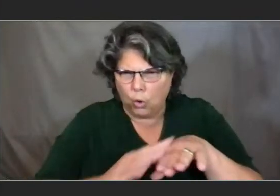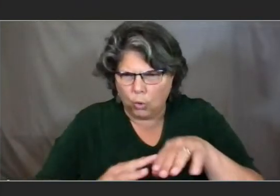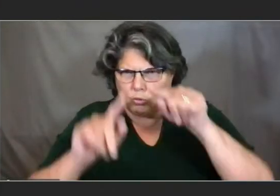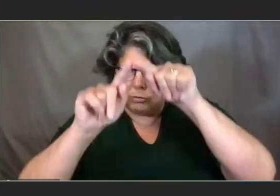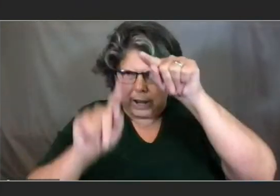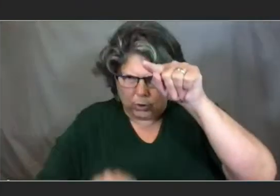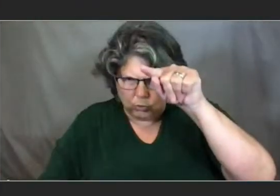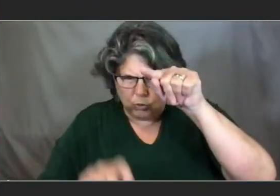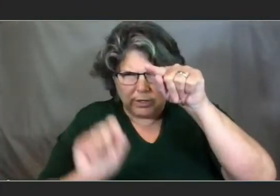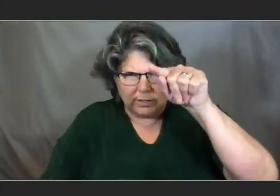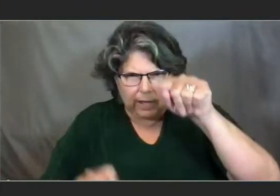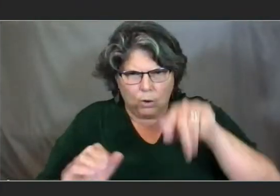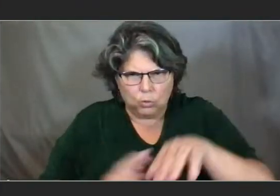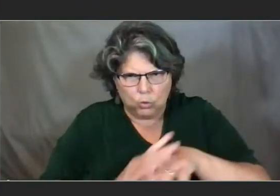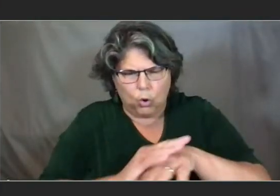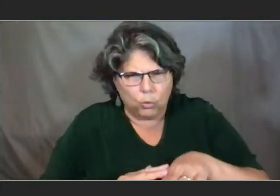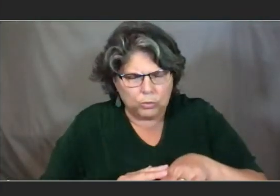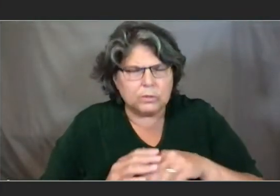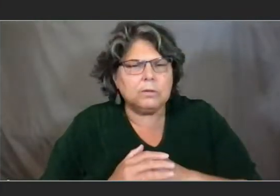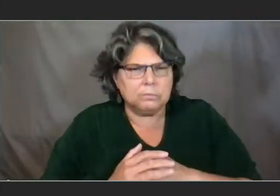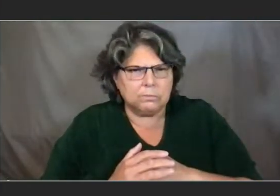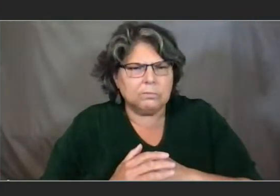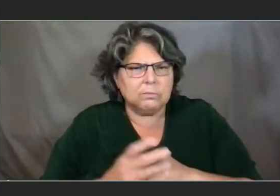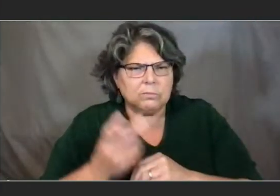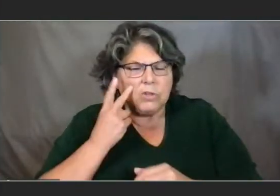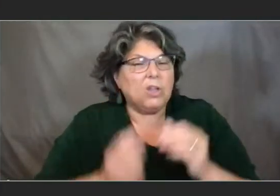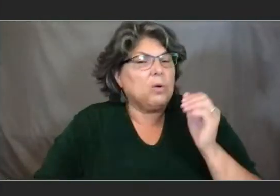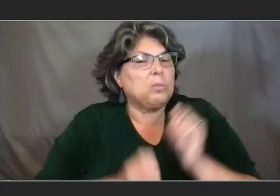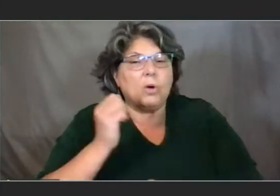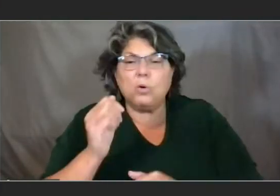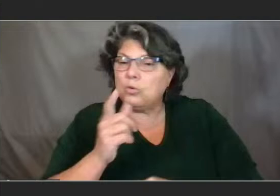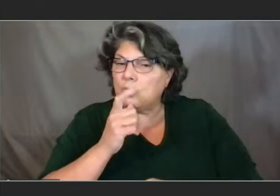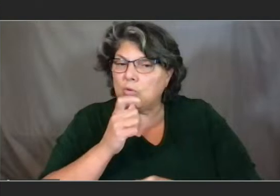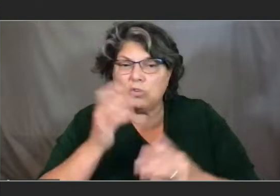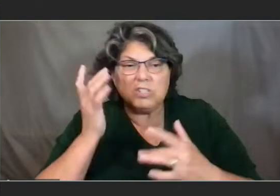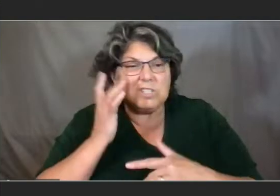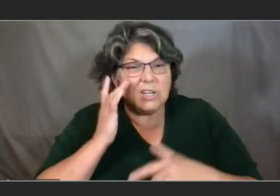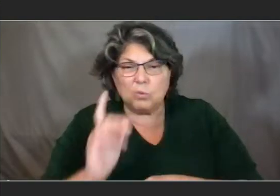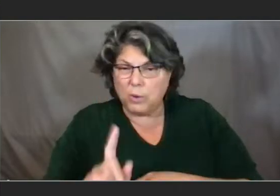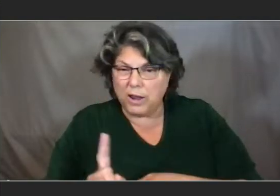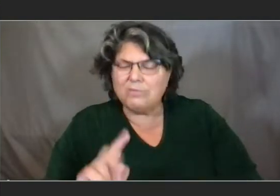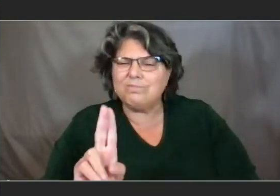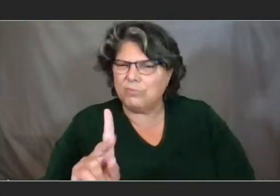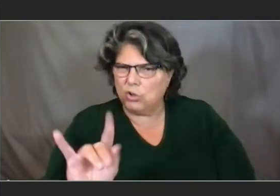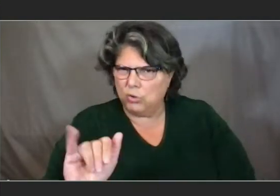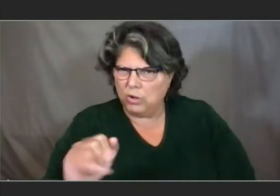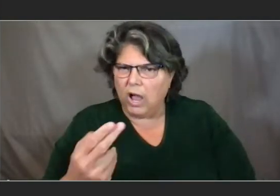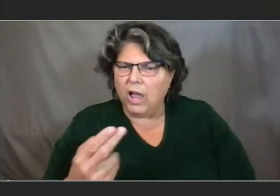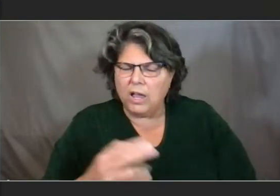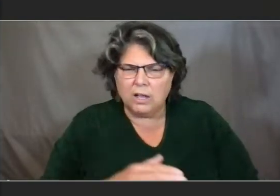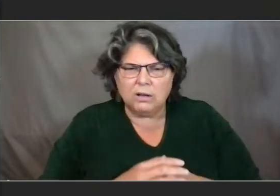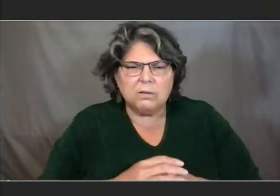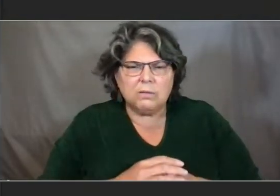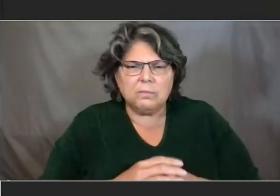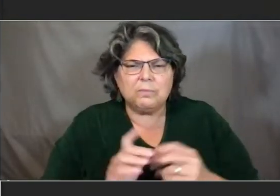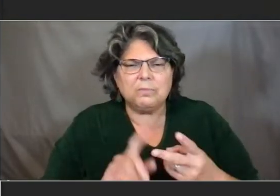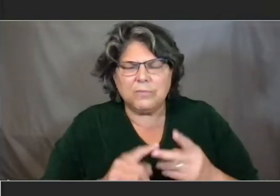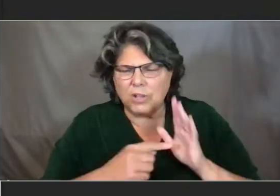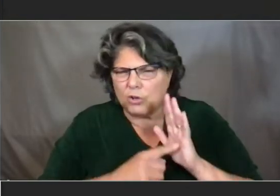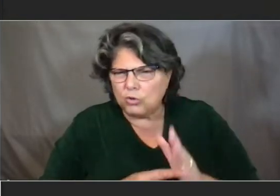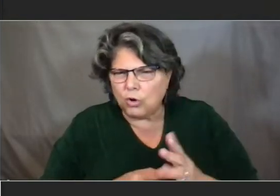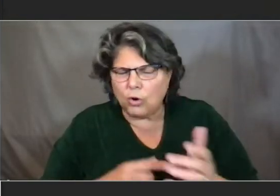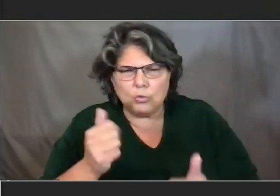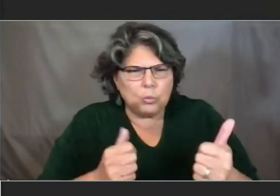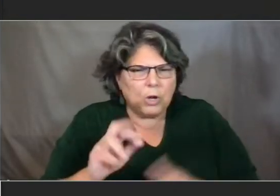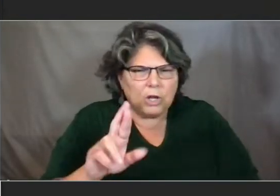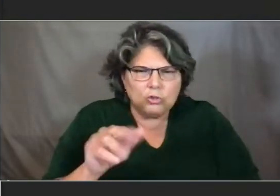Coast. And you can see that the majority of them are in the Ukiah area. As well as the race ethnicity data we